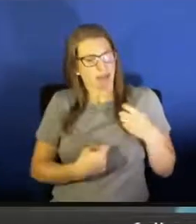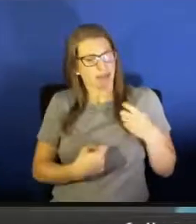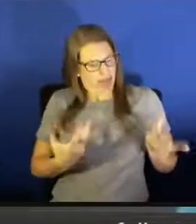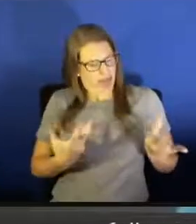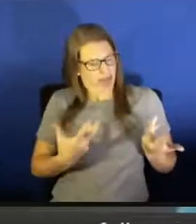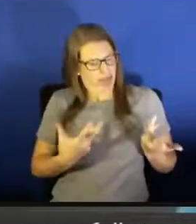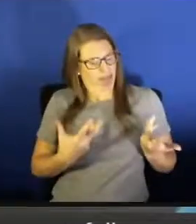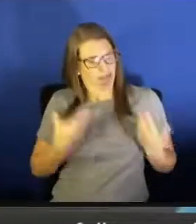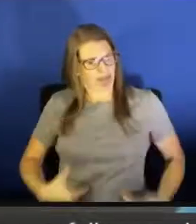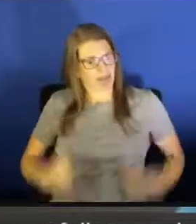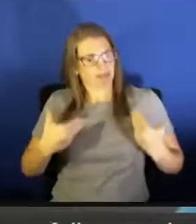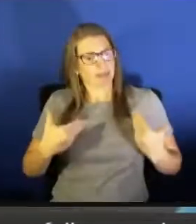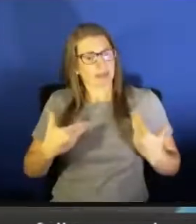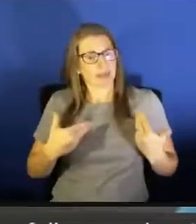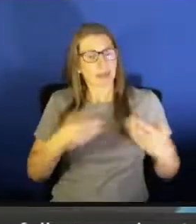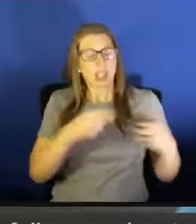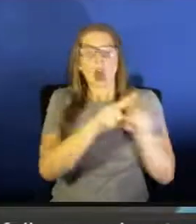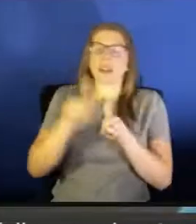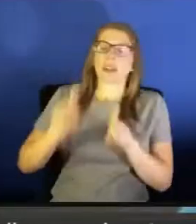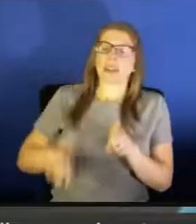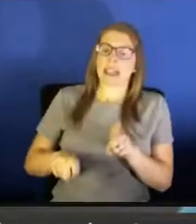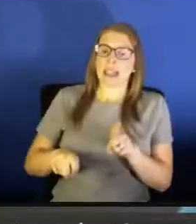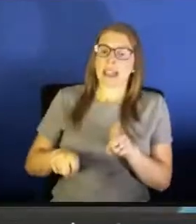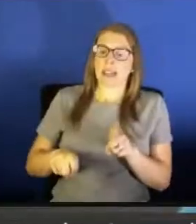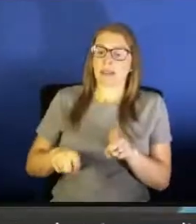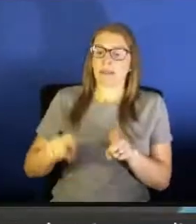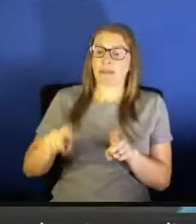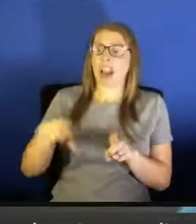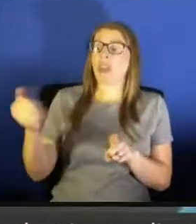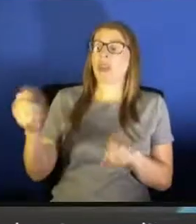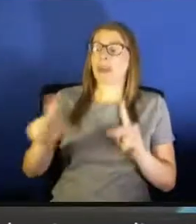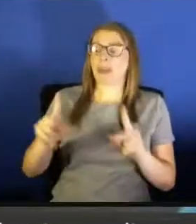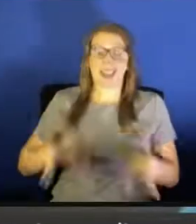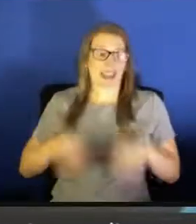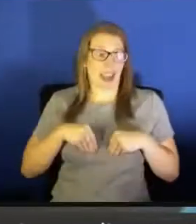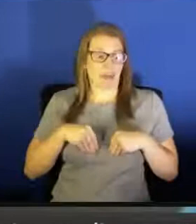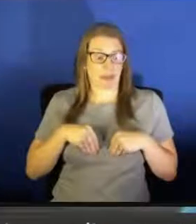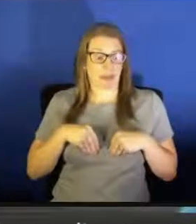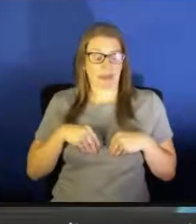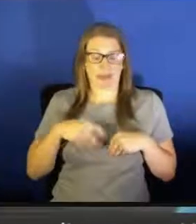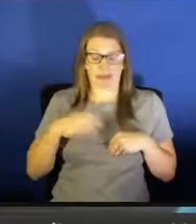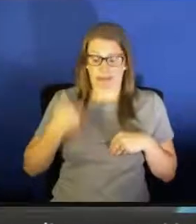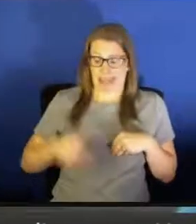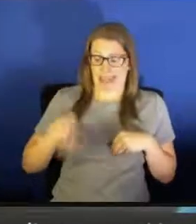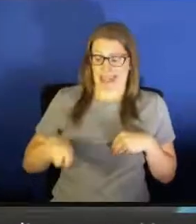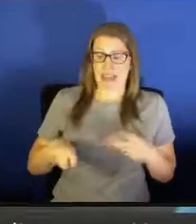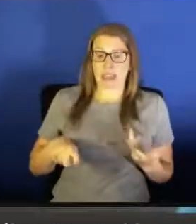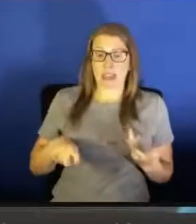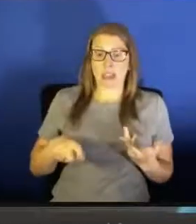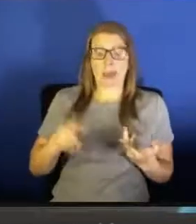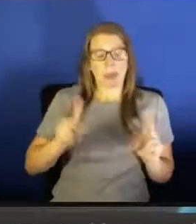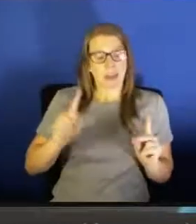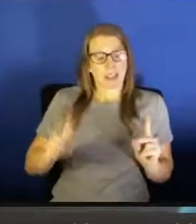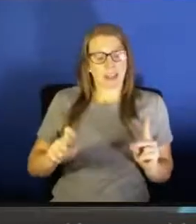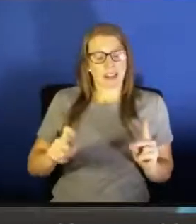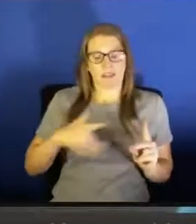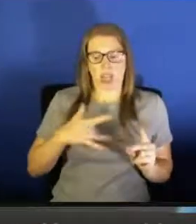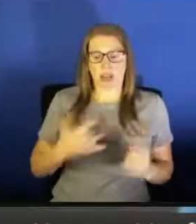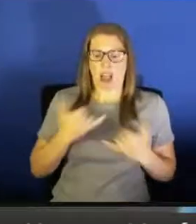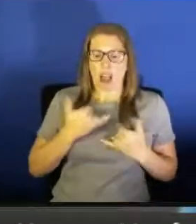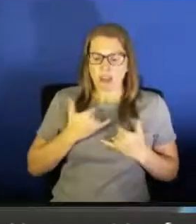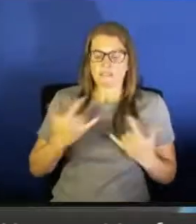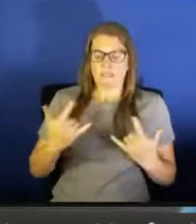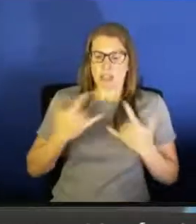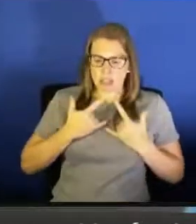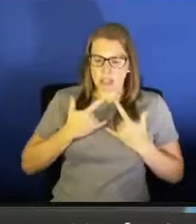then we need to be accepted by other folks. People need to feel love and acceptance, and they need to feel valued and not